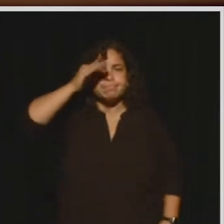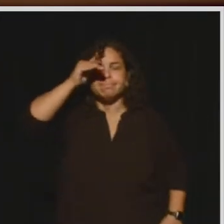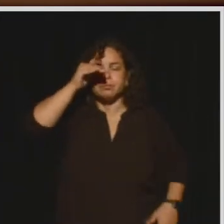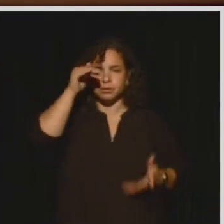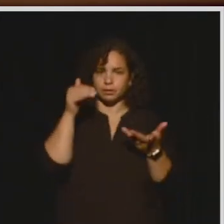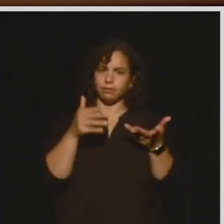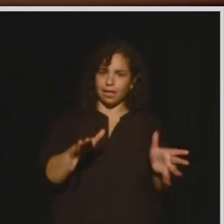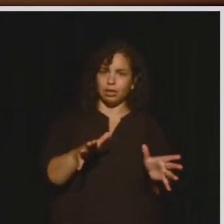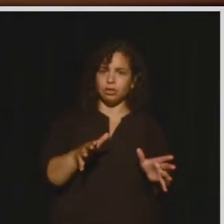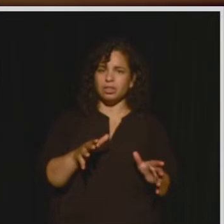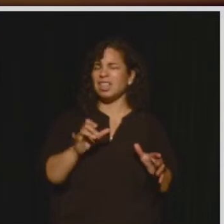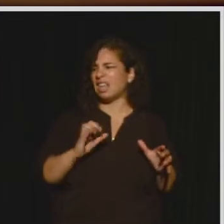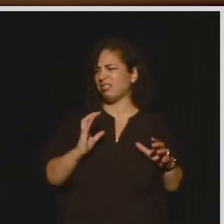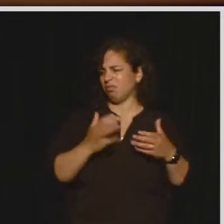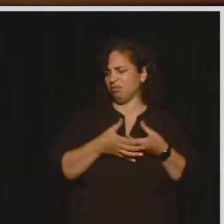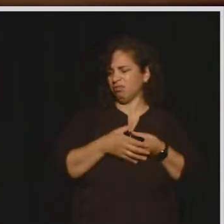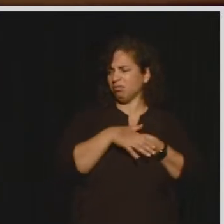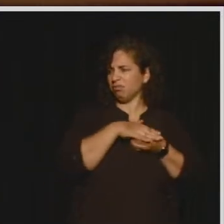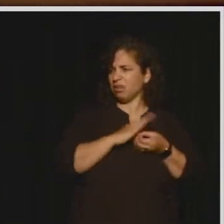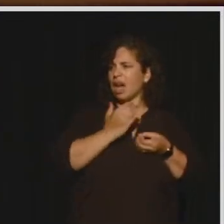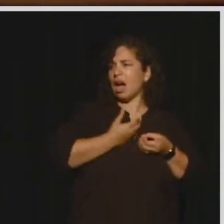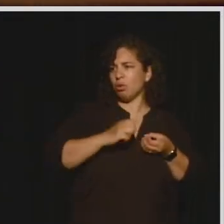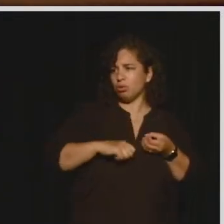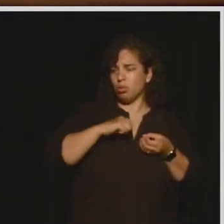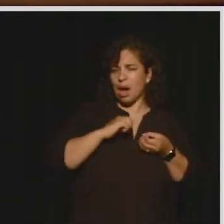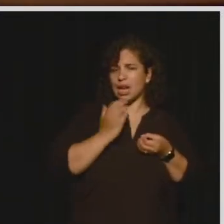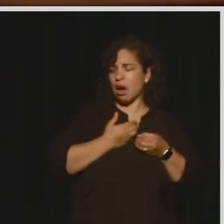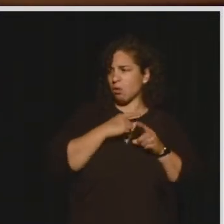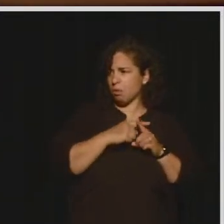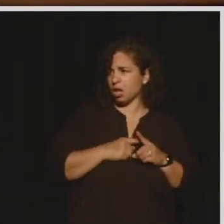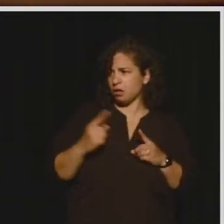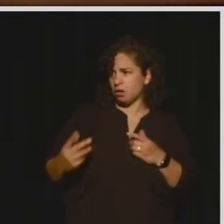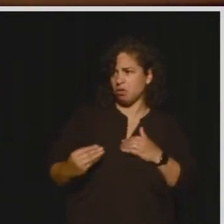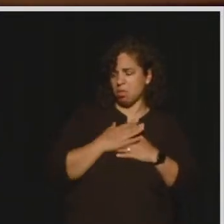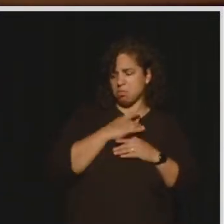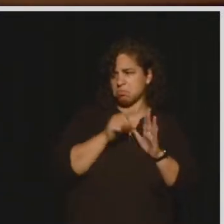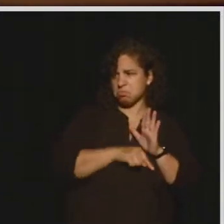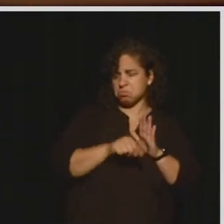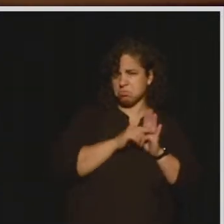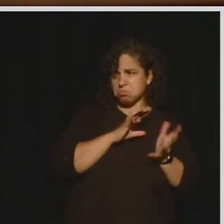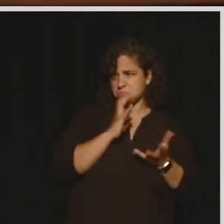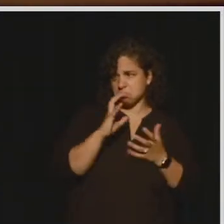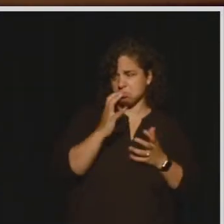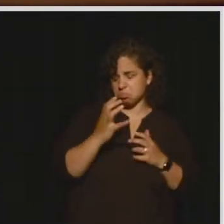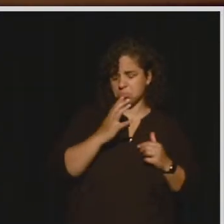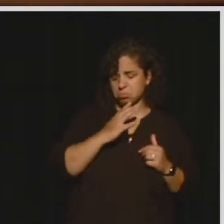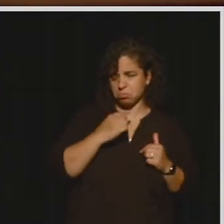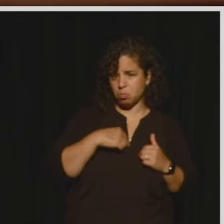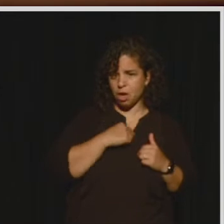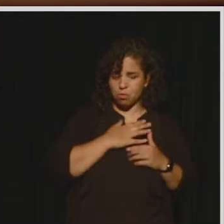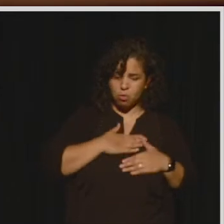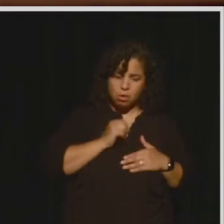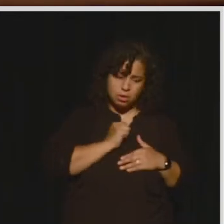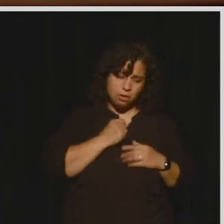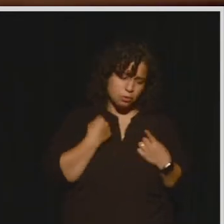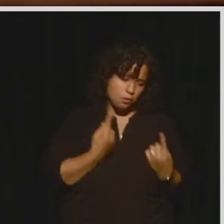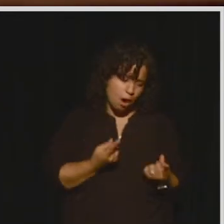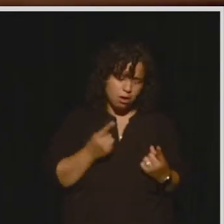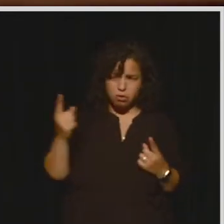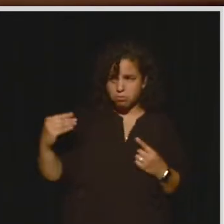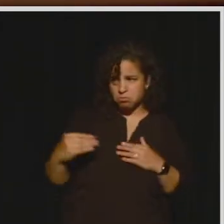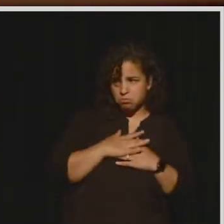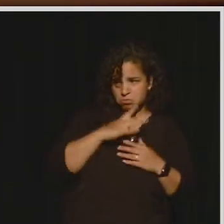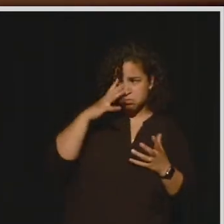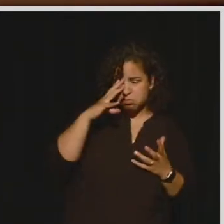pride, you're yucking our yum, you're interfering with our good time. And